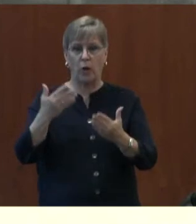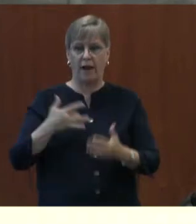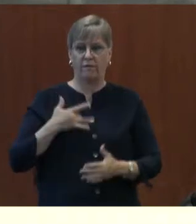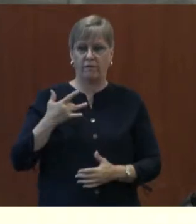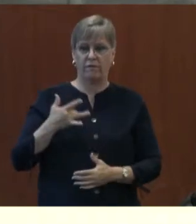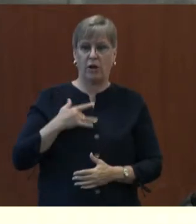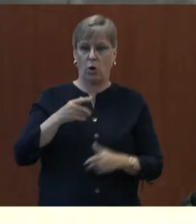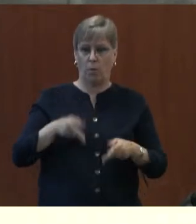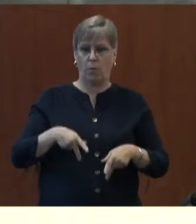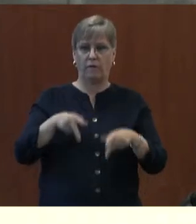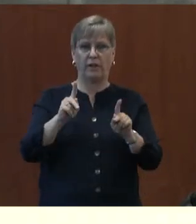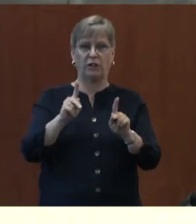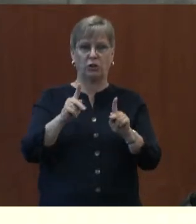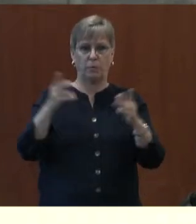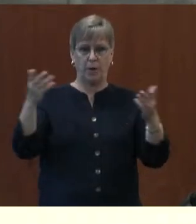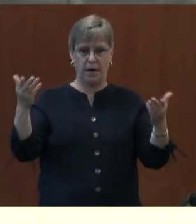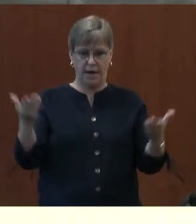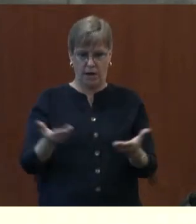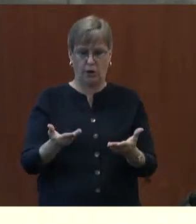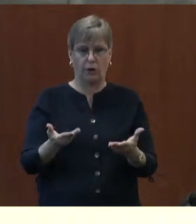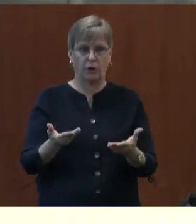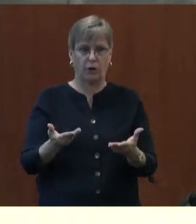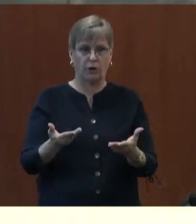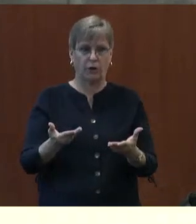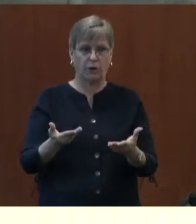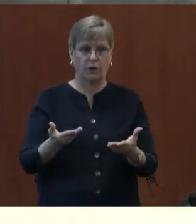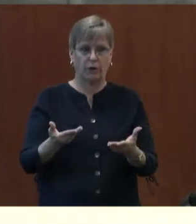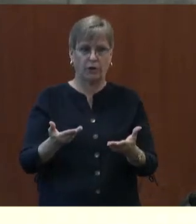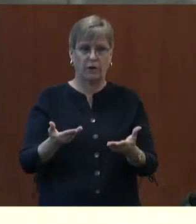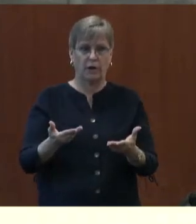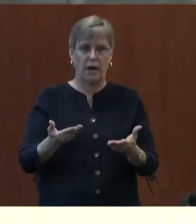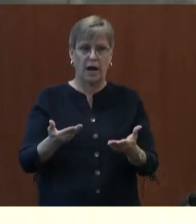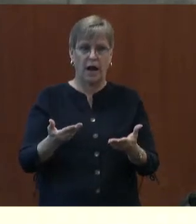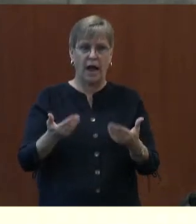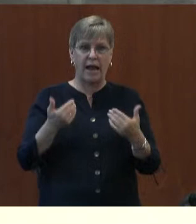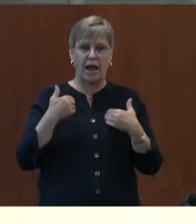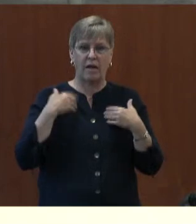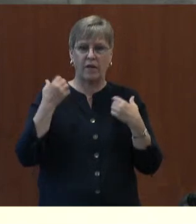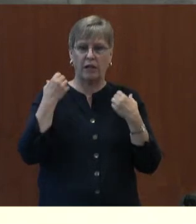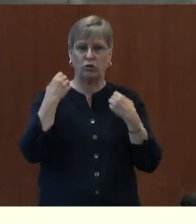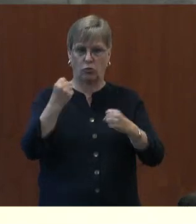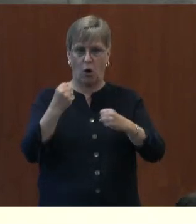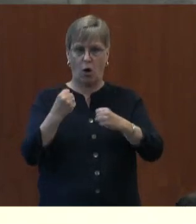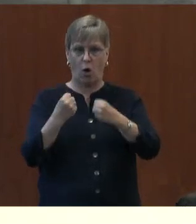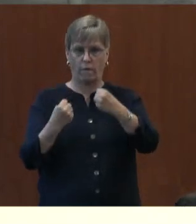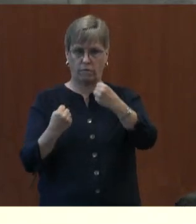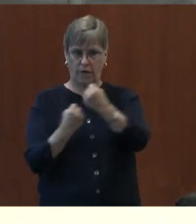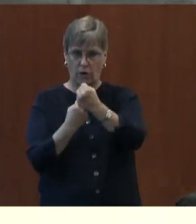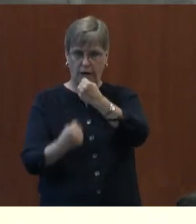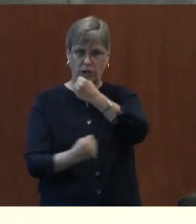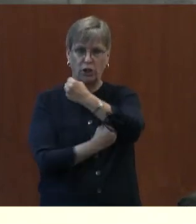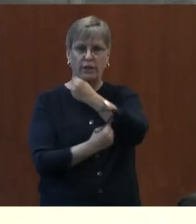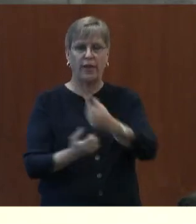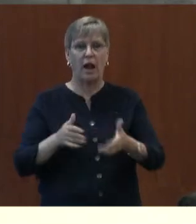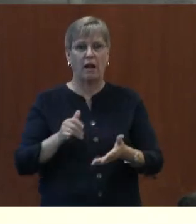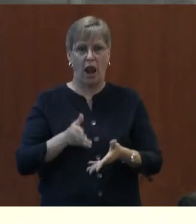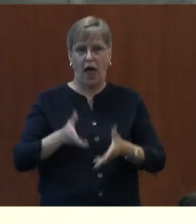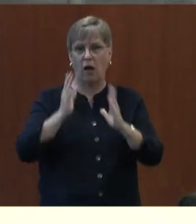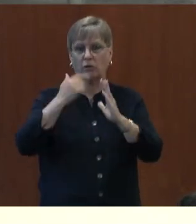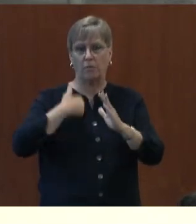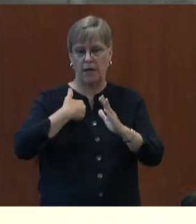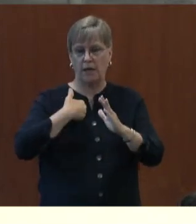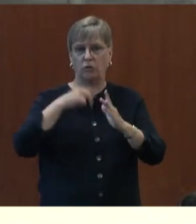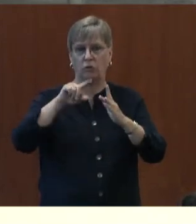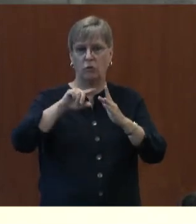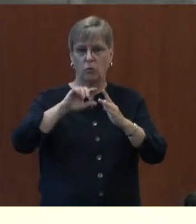feel privileged to be here and to have a strong foundation that allows me to begin to